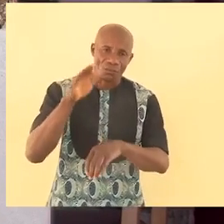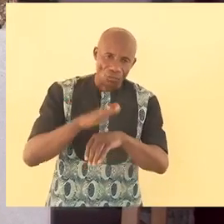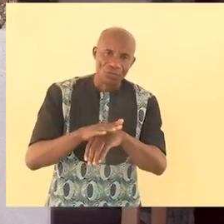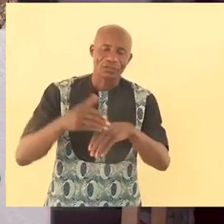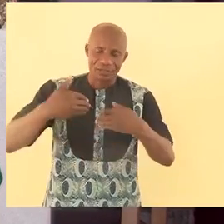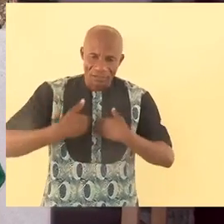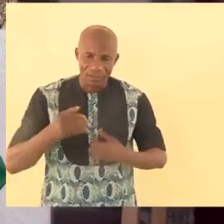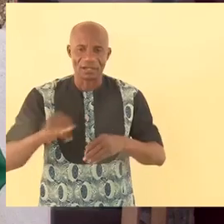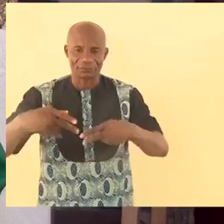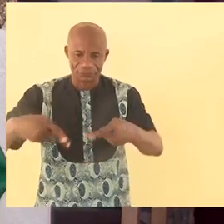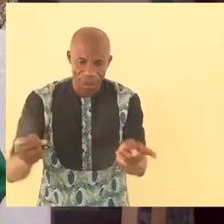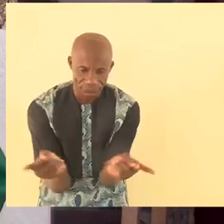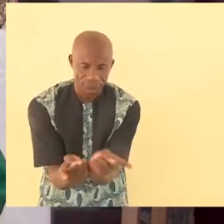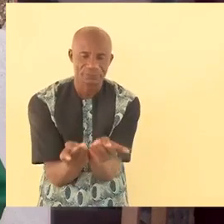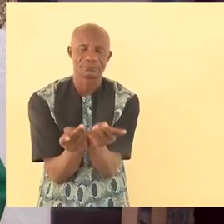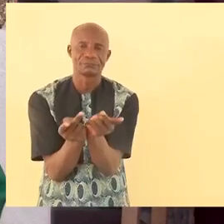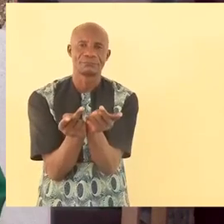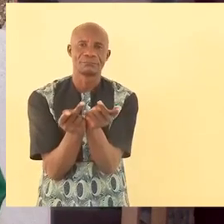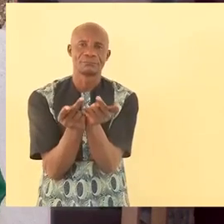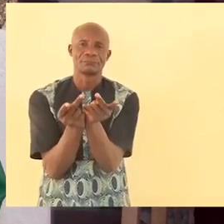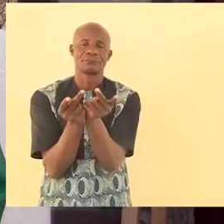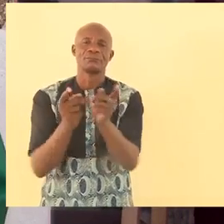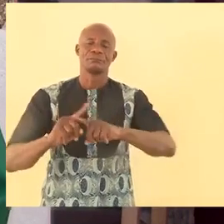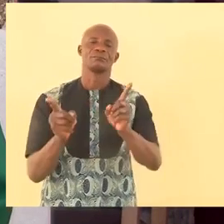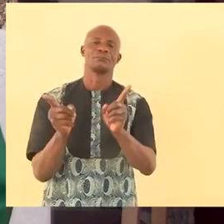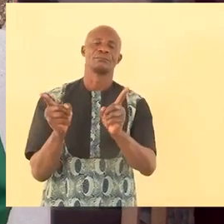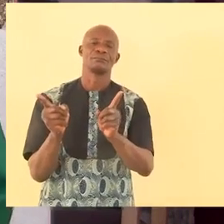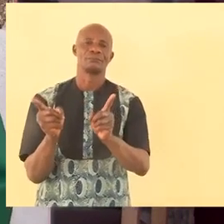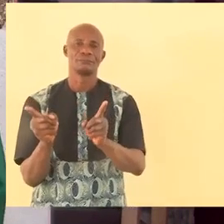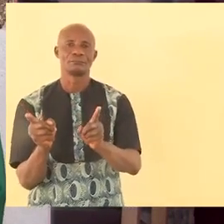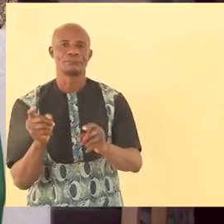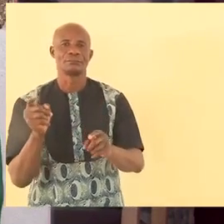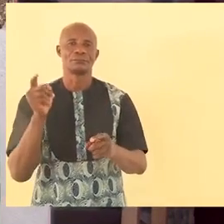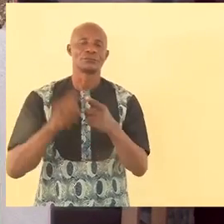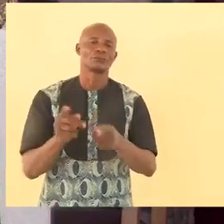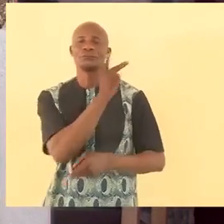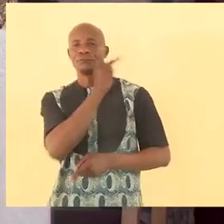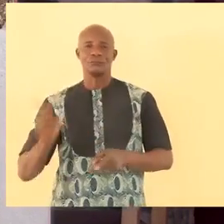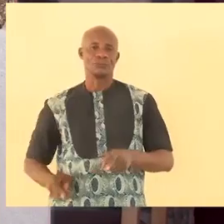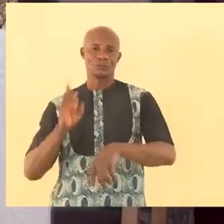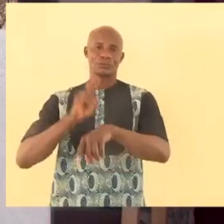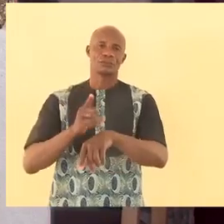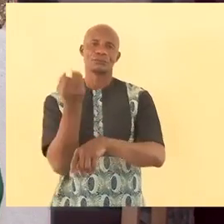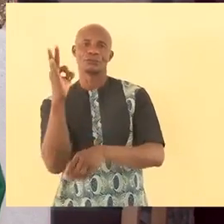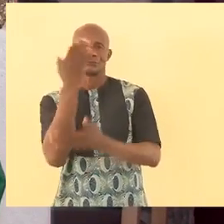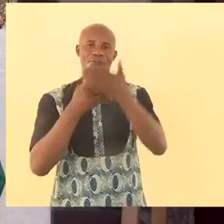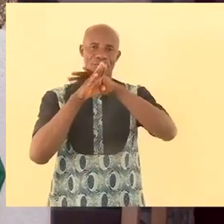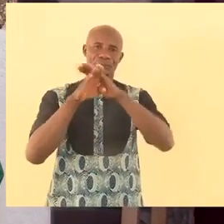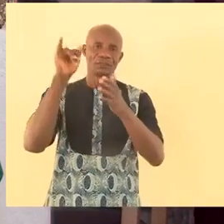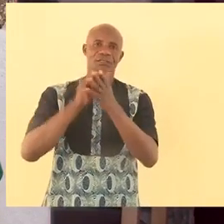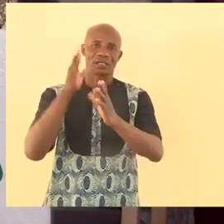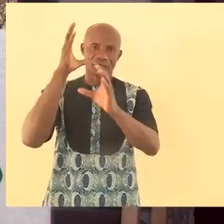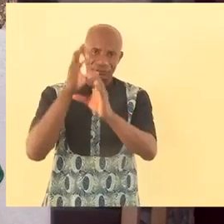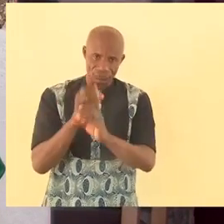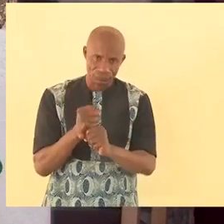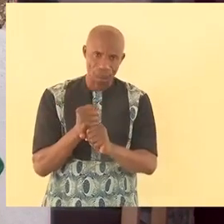merely to the possession of a territory, but to the kingdom of heaven. And